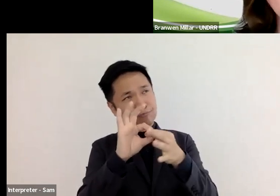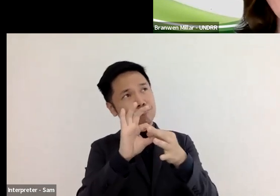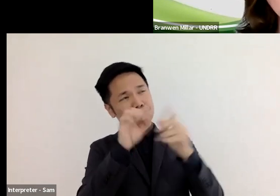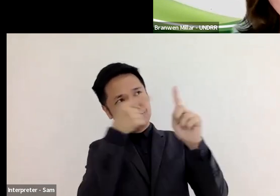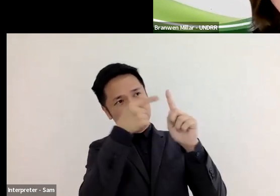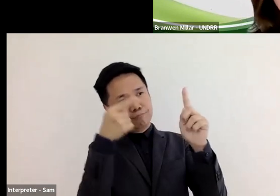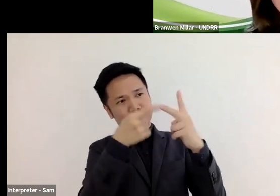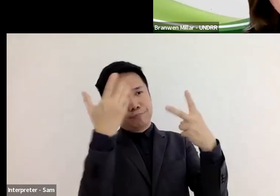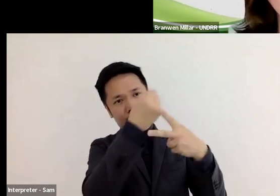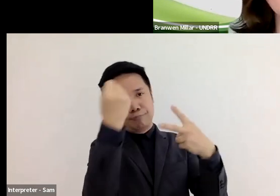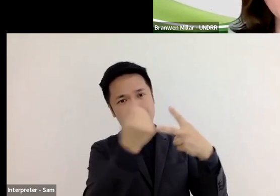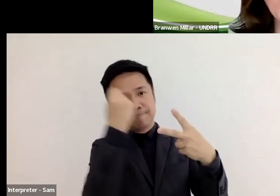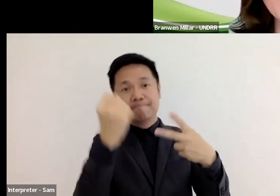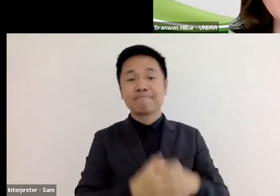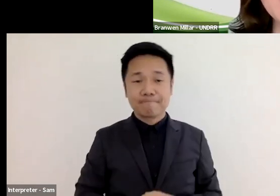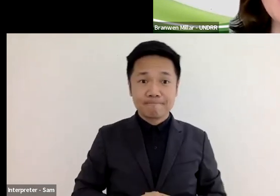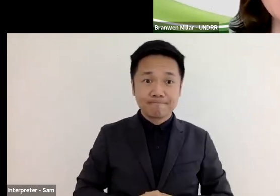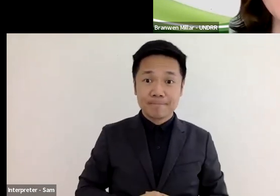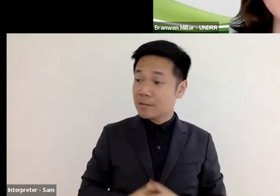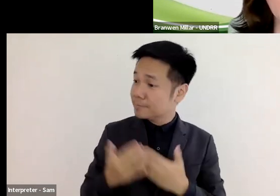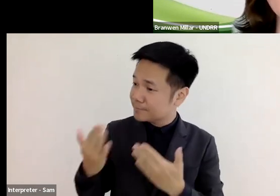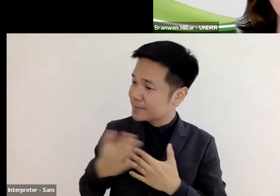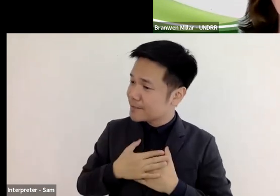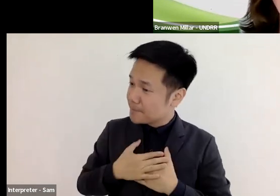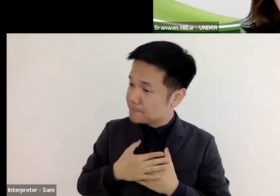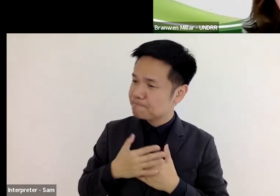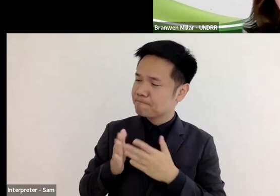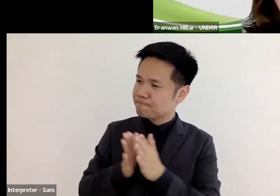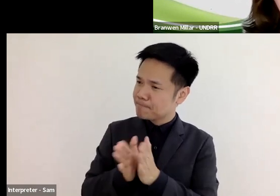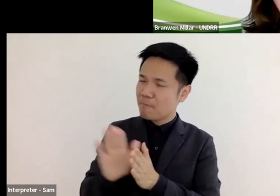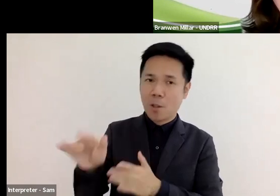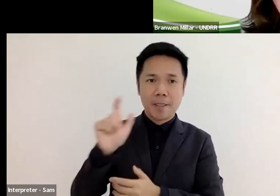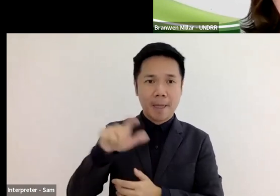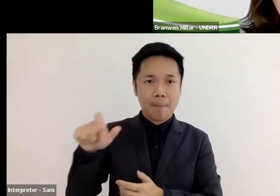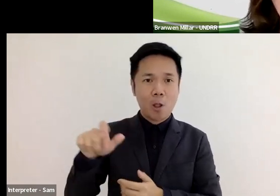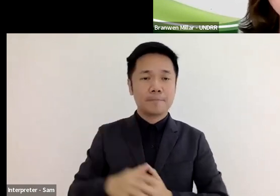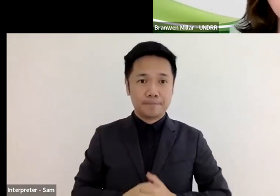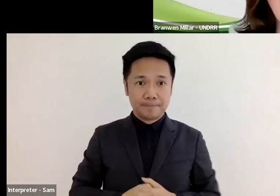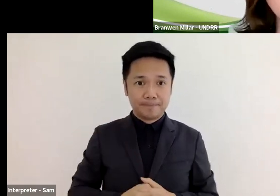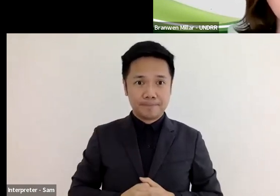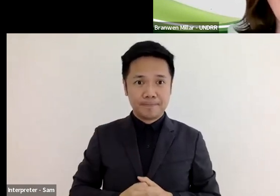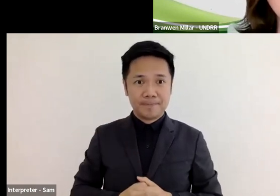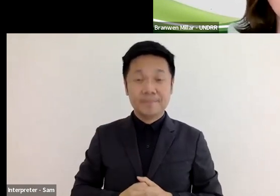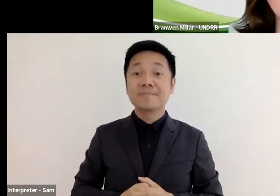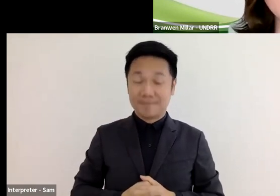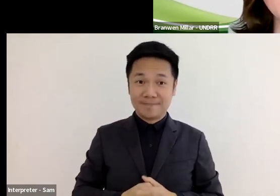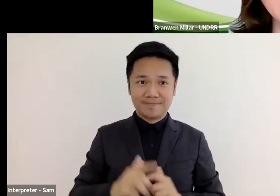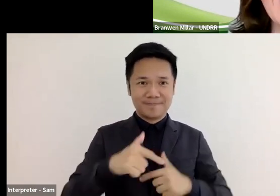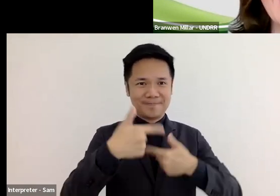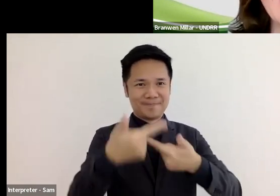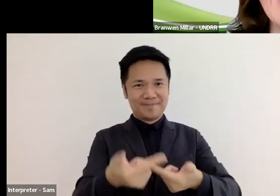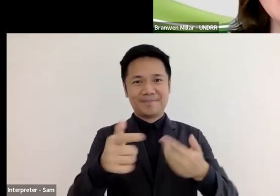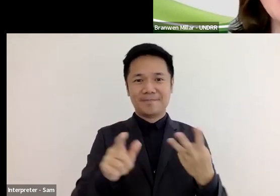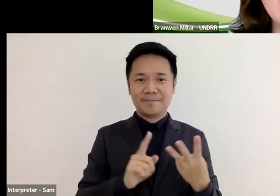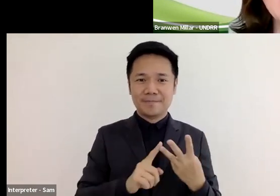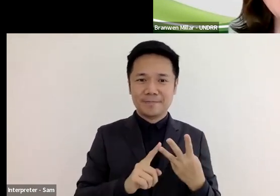you very much, Ms. Singh, for sharing those important perspectives from Nepal. I'm very pleased now to hand the floor to Ms.